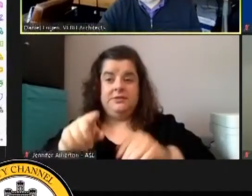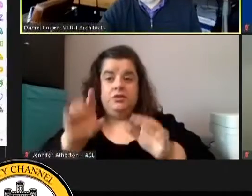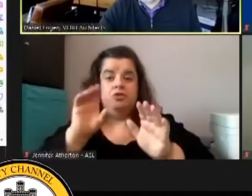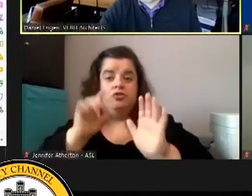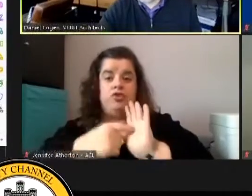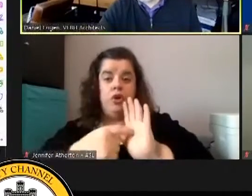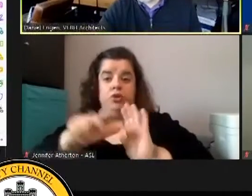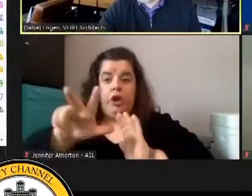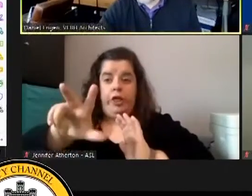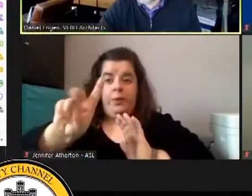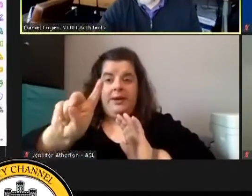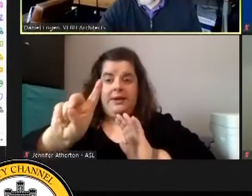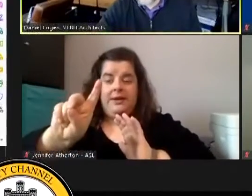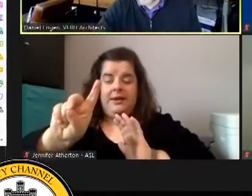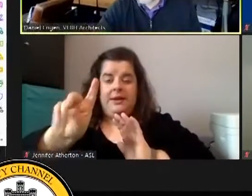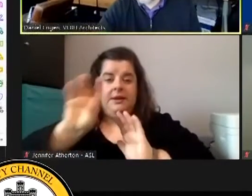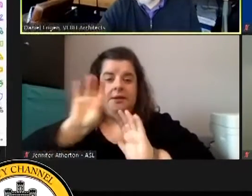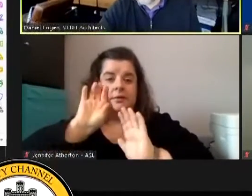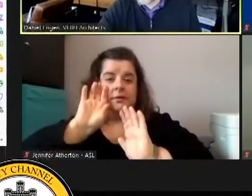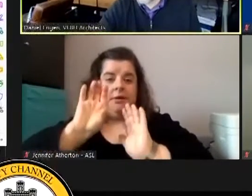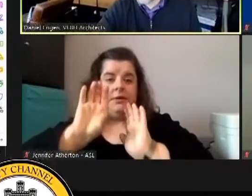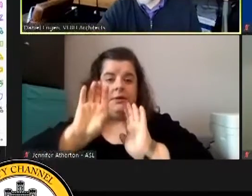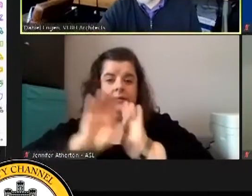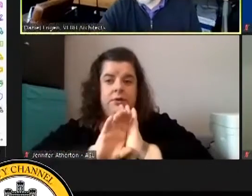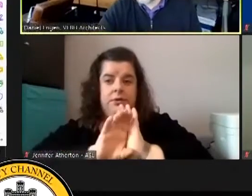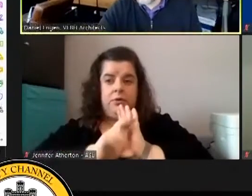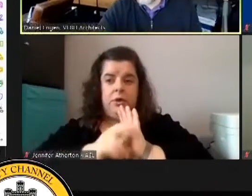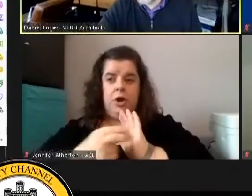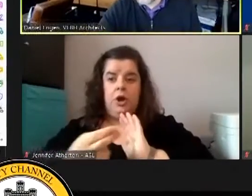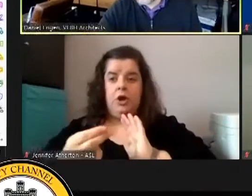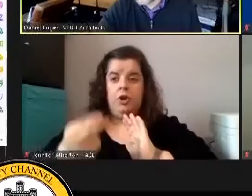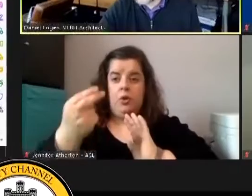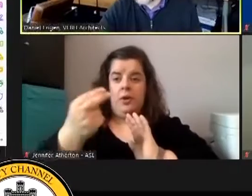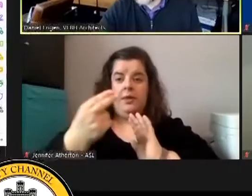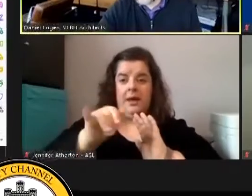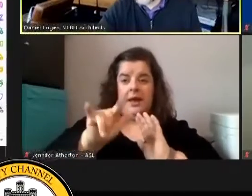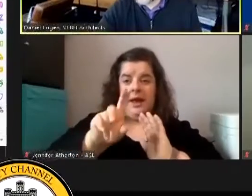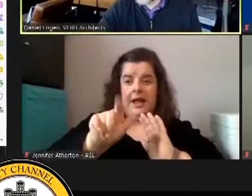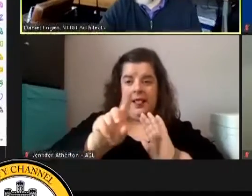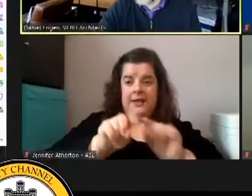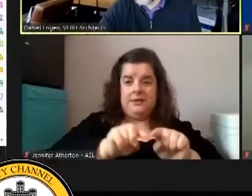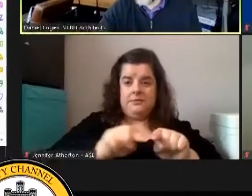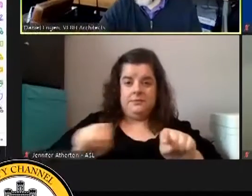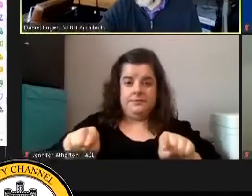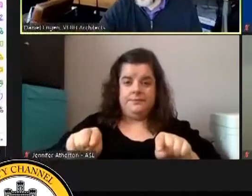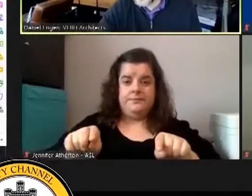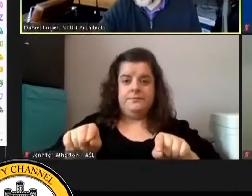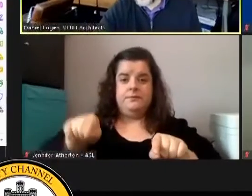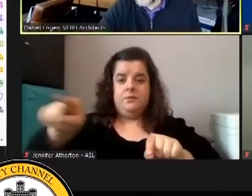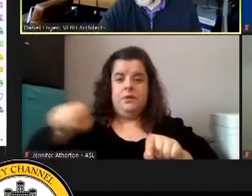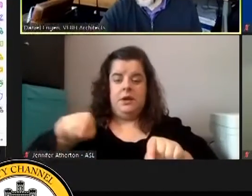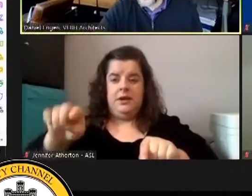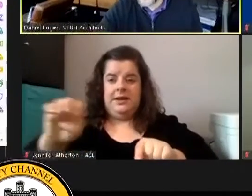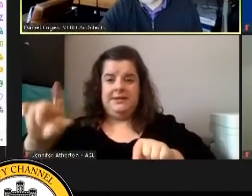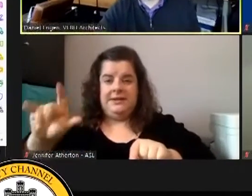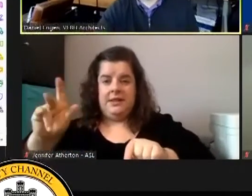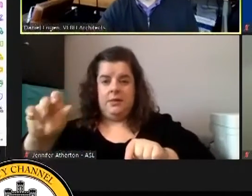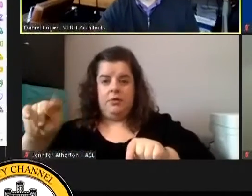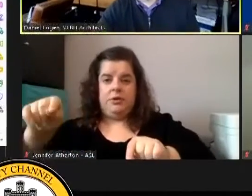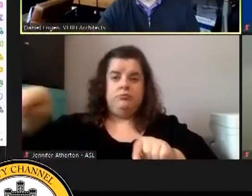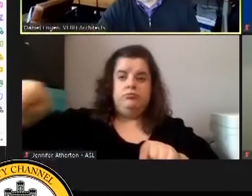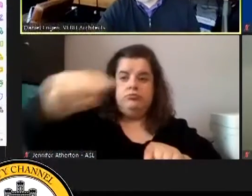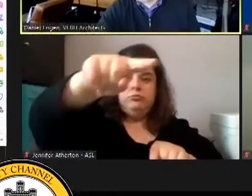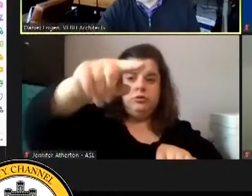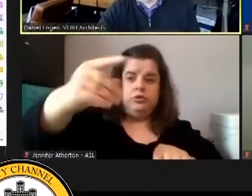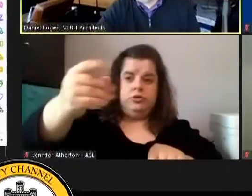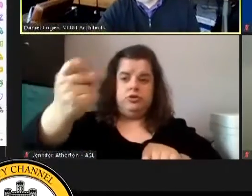view. Here is North Highland Avenue. This is East Liberty right here, and then Sheridan is right here. This is